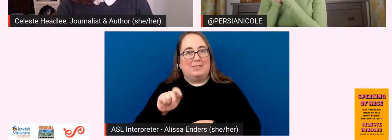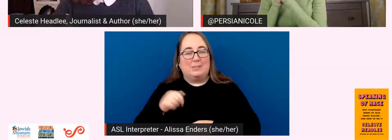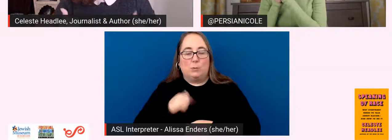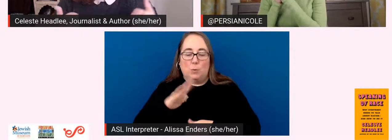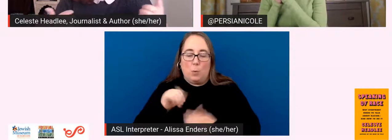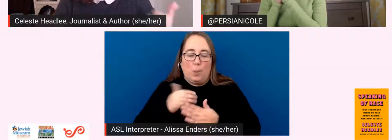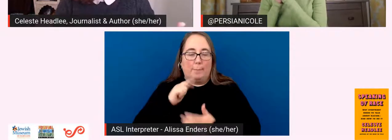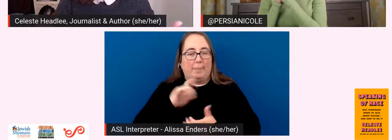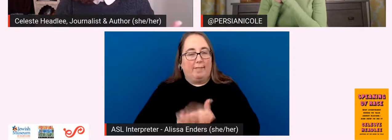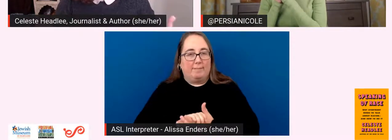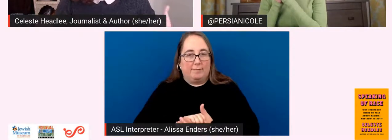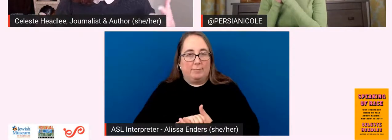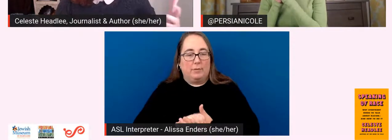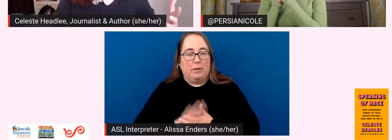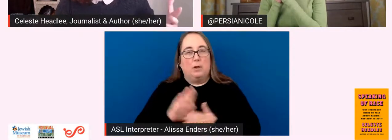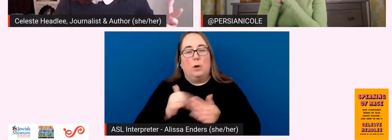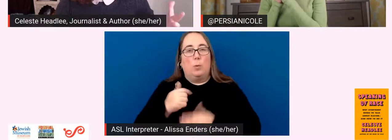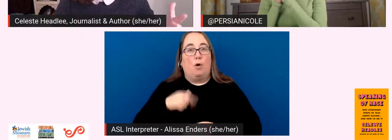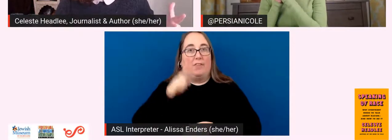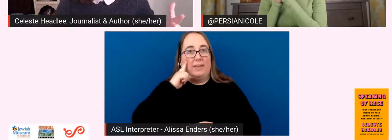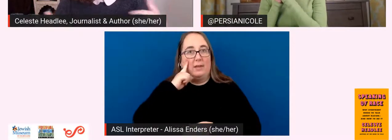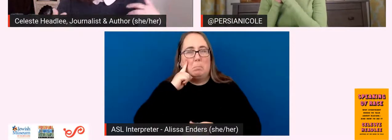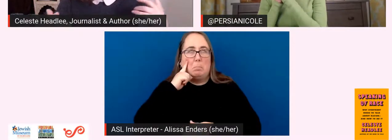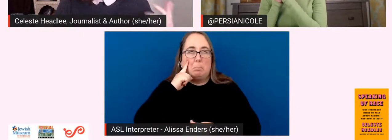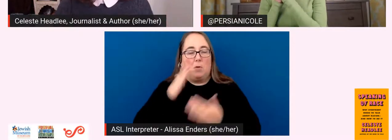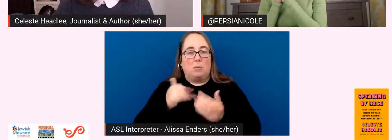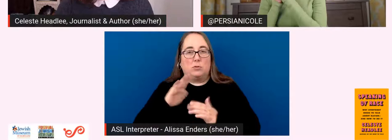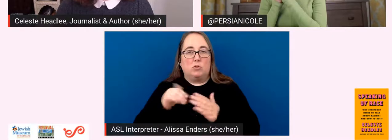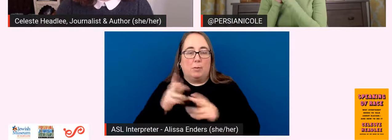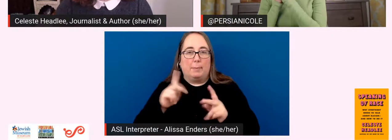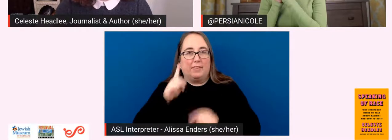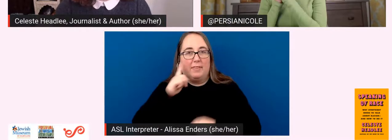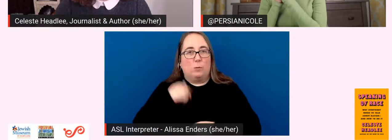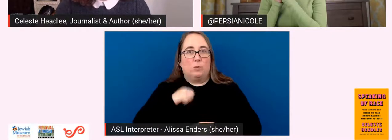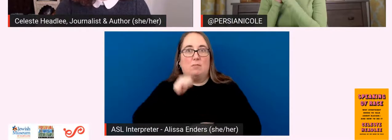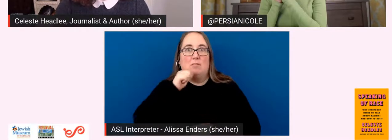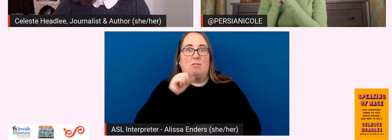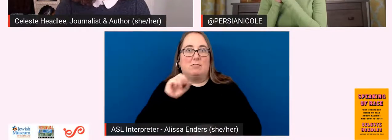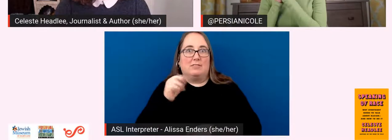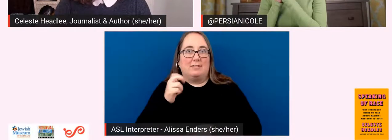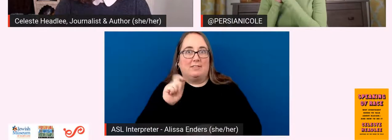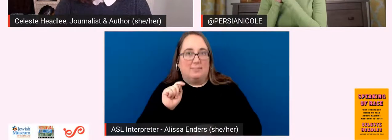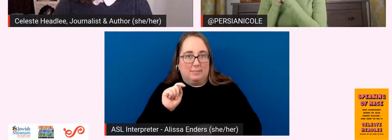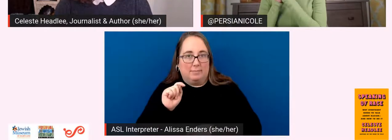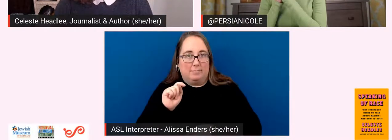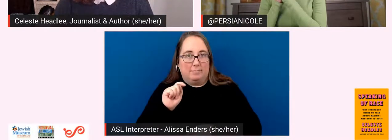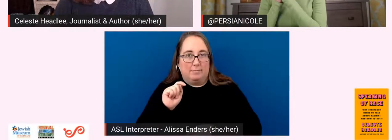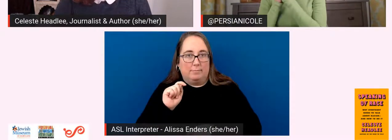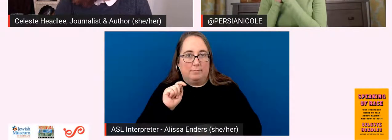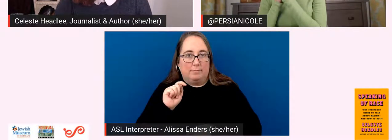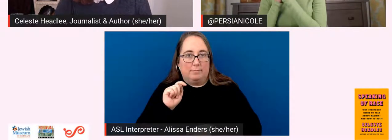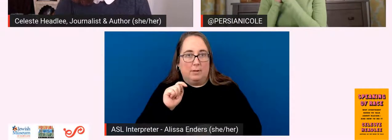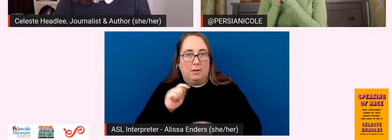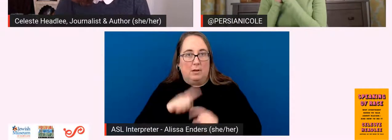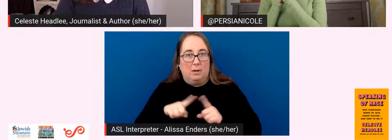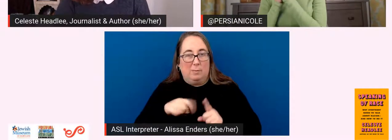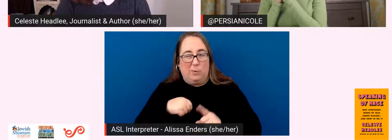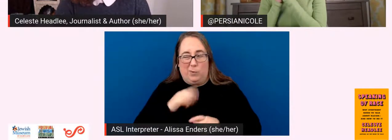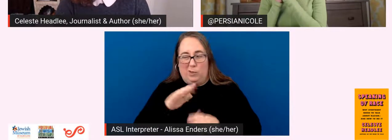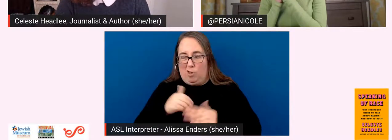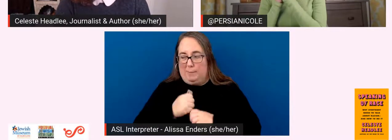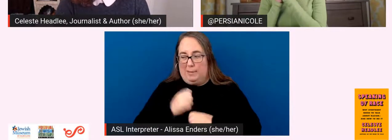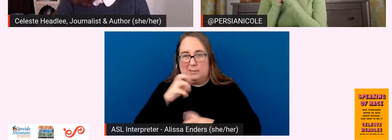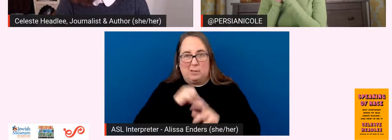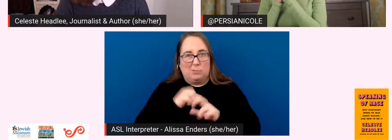that. We all think, almost everybody thinks, that we are not sexist, for example. But we all make